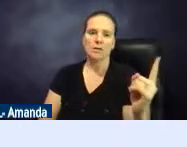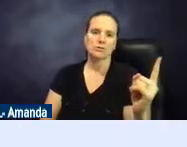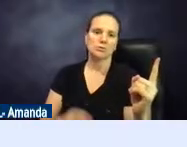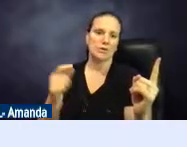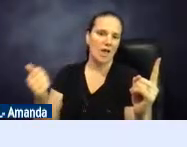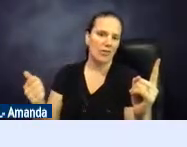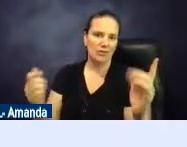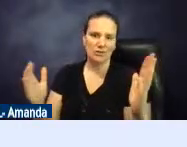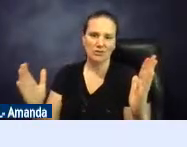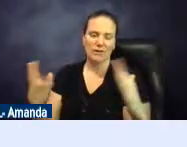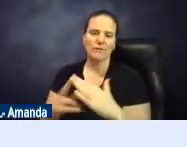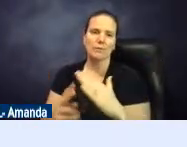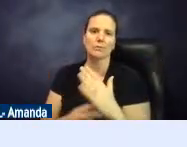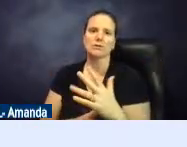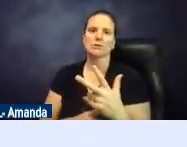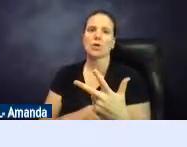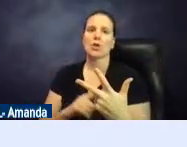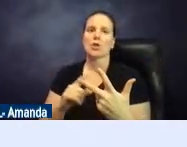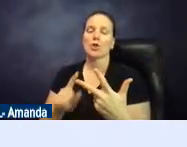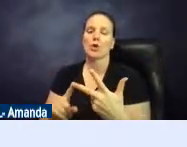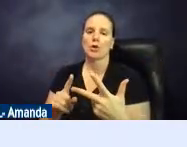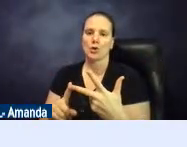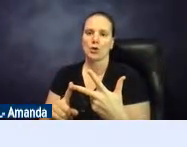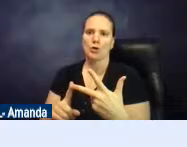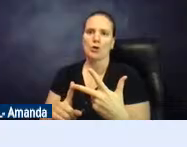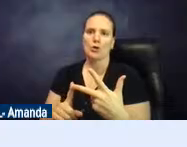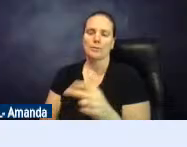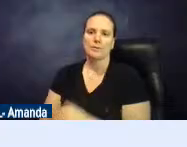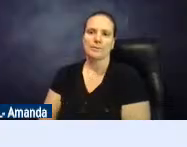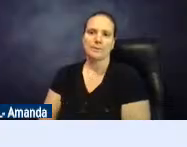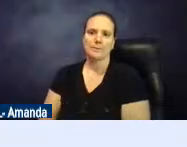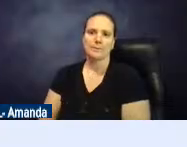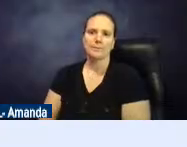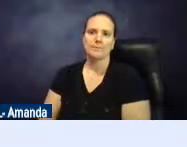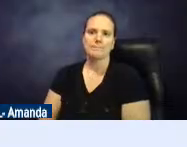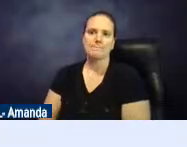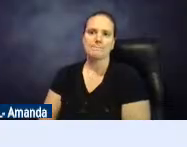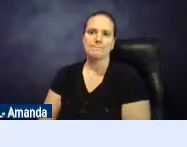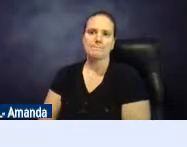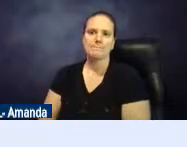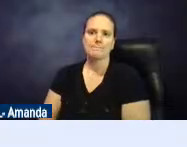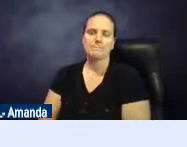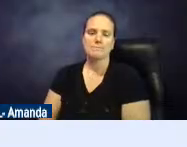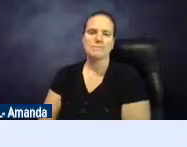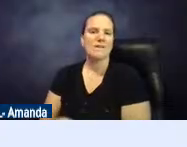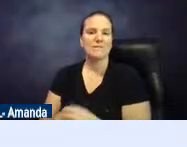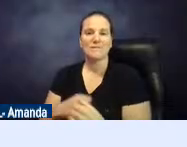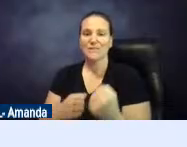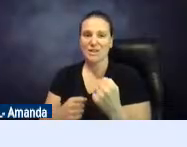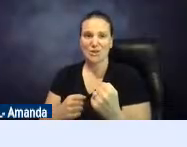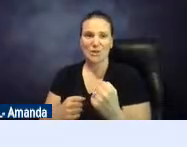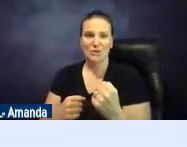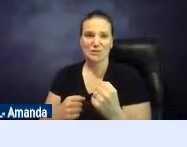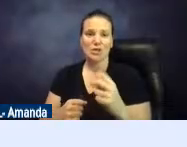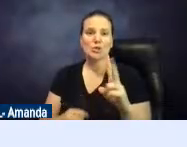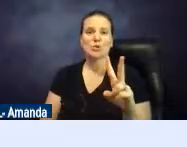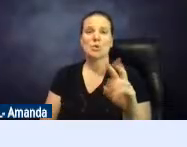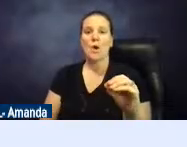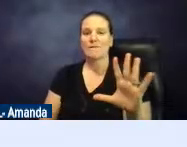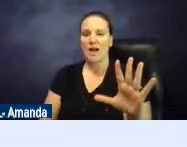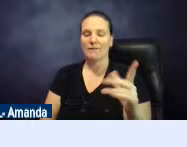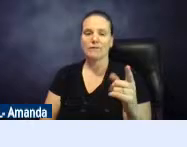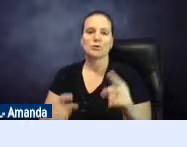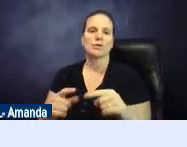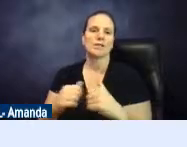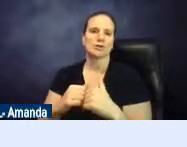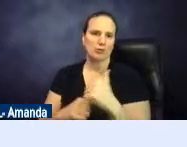of the bridge. And then the third thing is, vehicles can take 205 during construction,